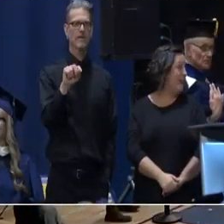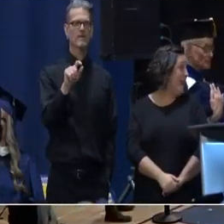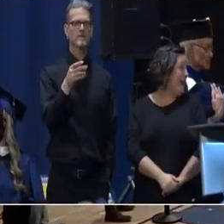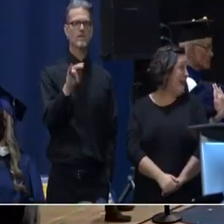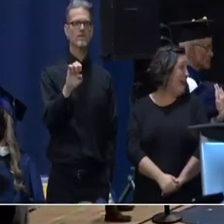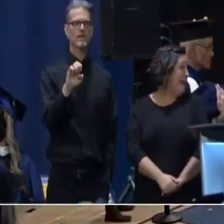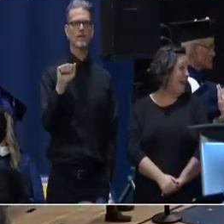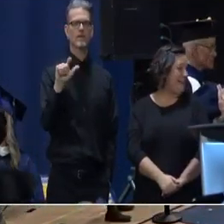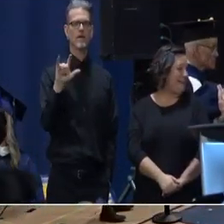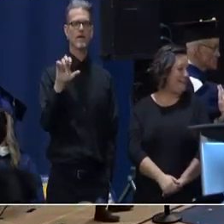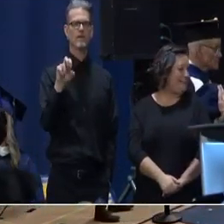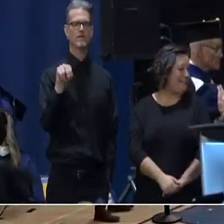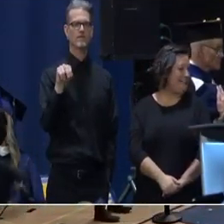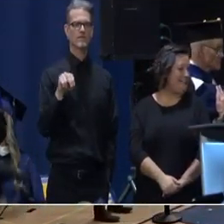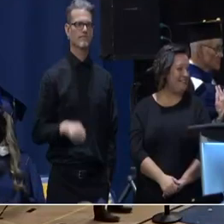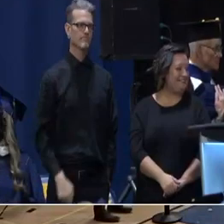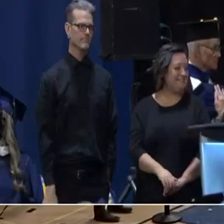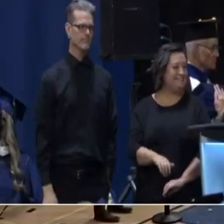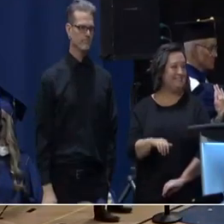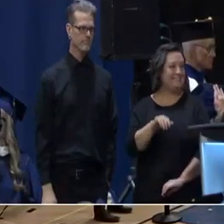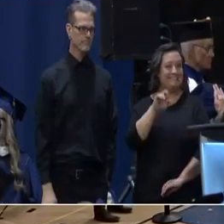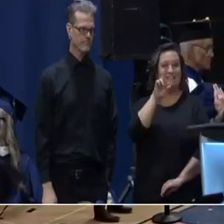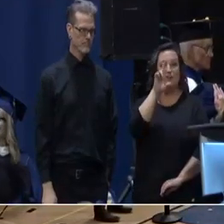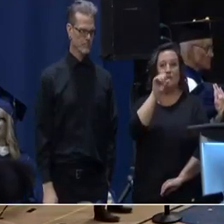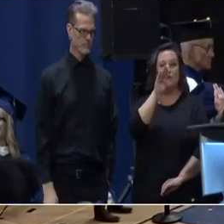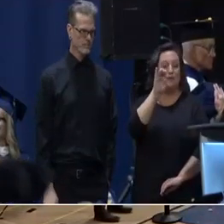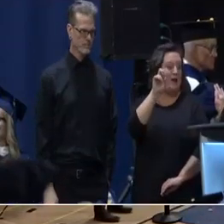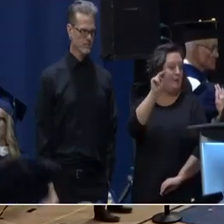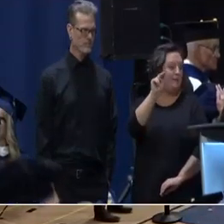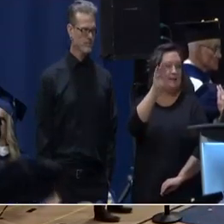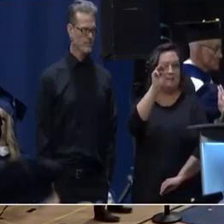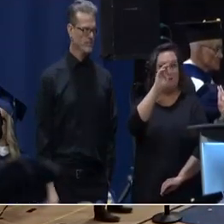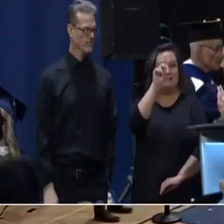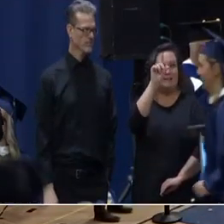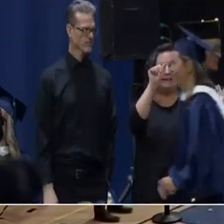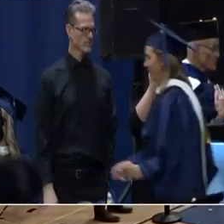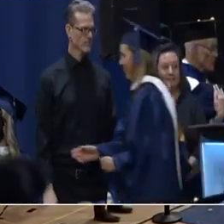Stephanie Allison. Robin Medina.